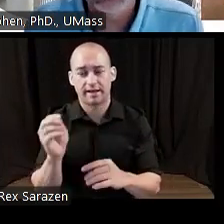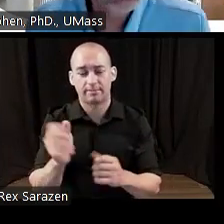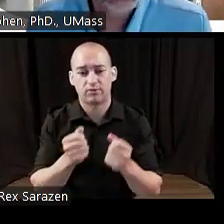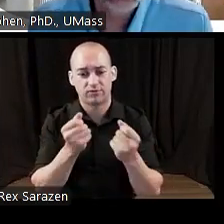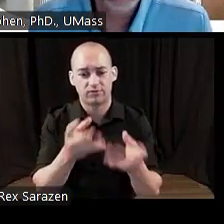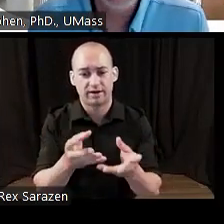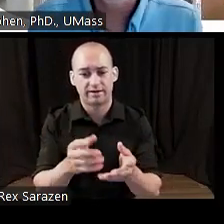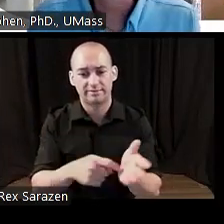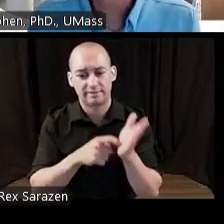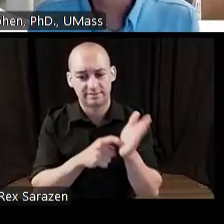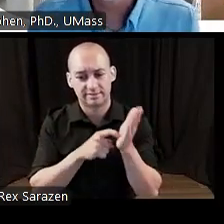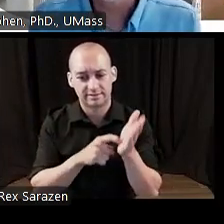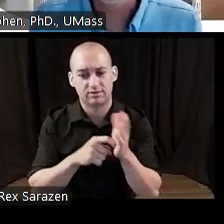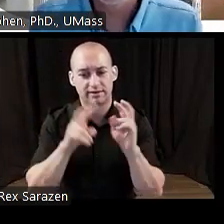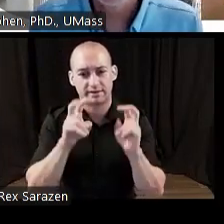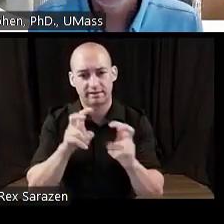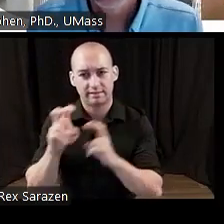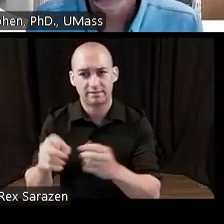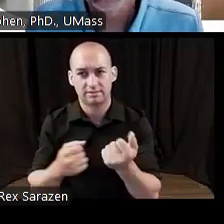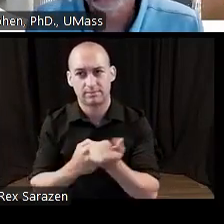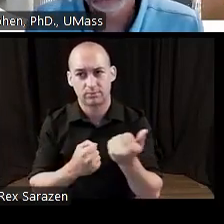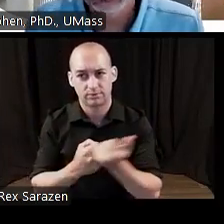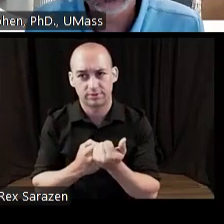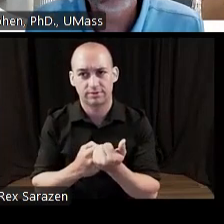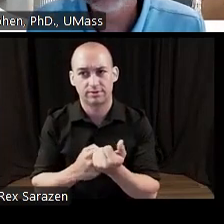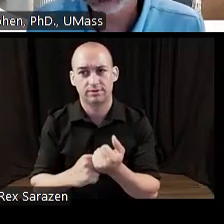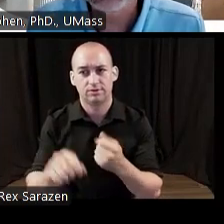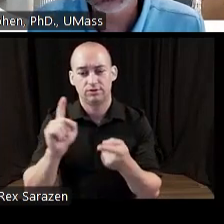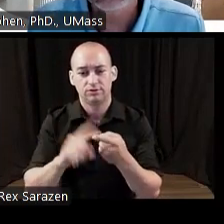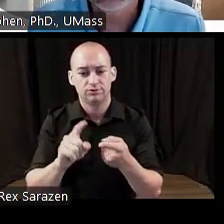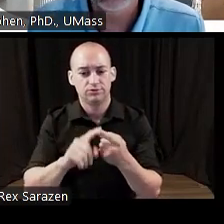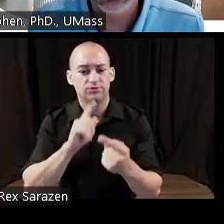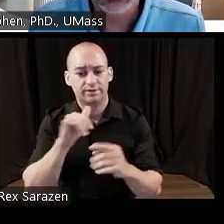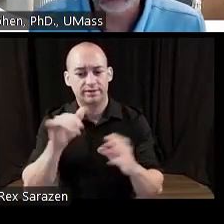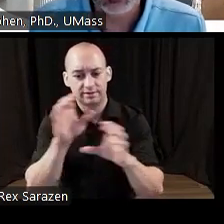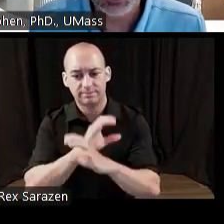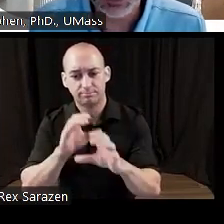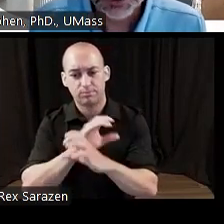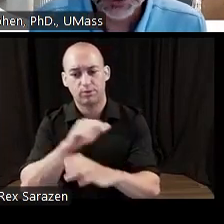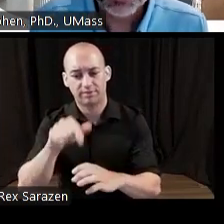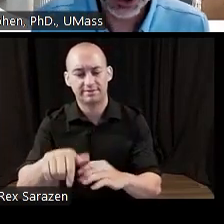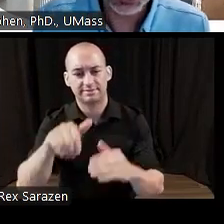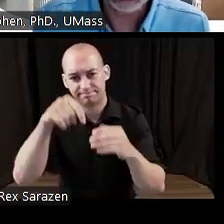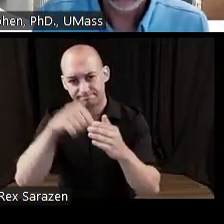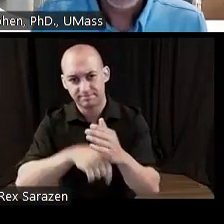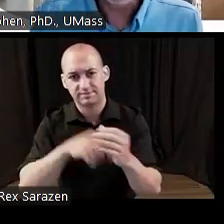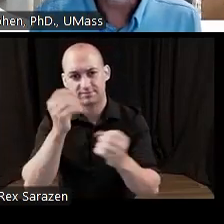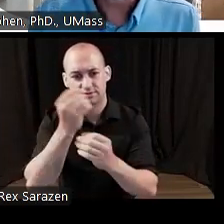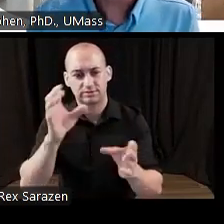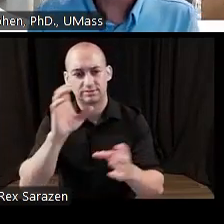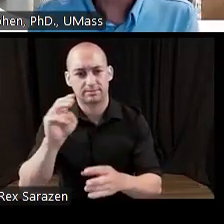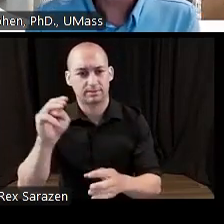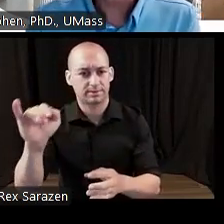the necessary analytic support to really explore this in detail with CMMI. And